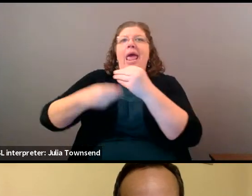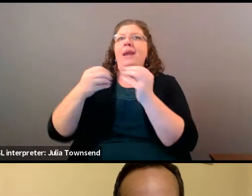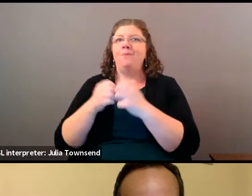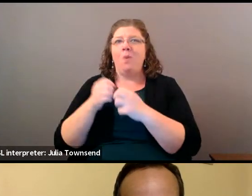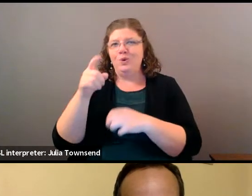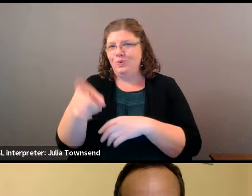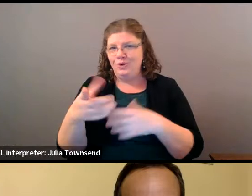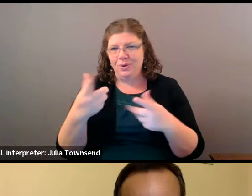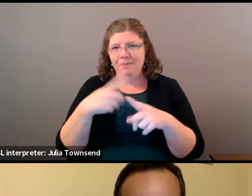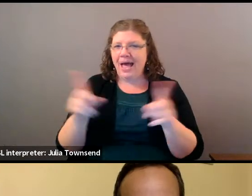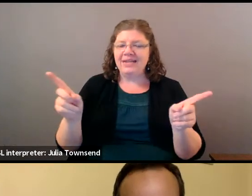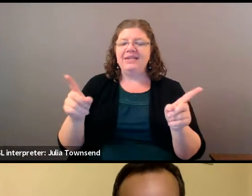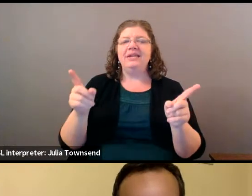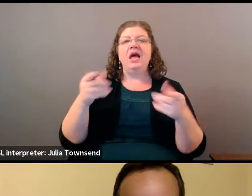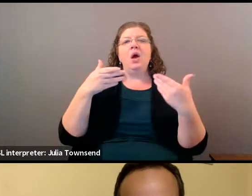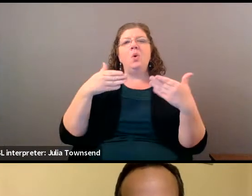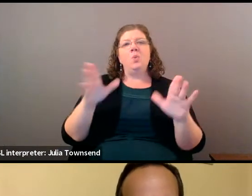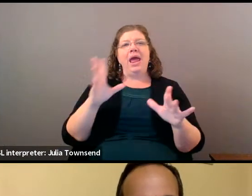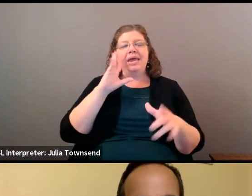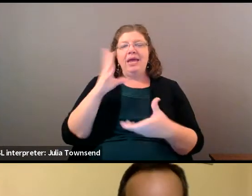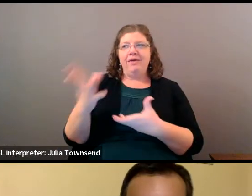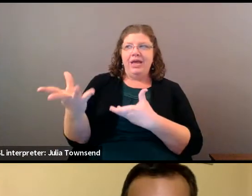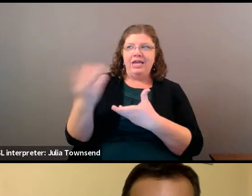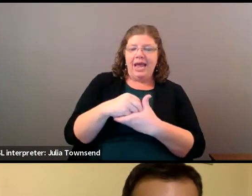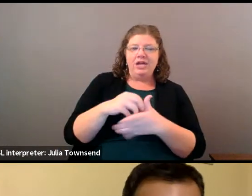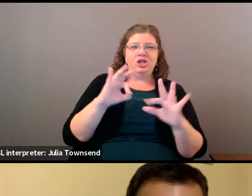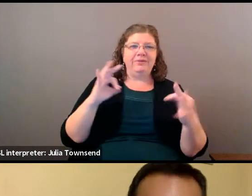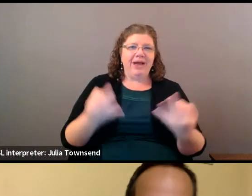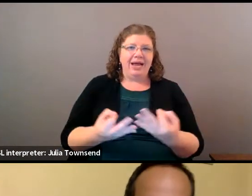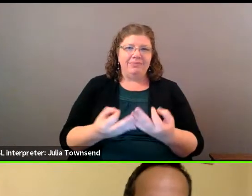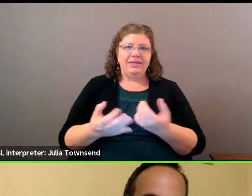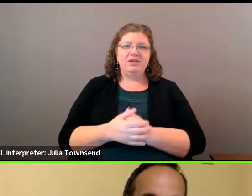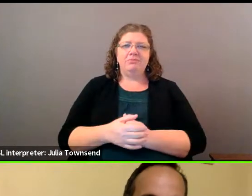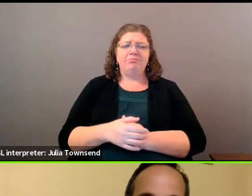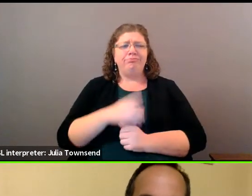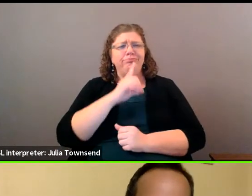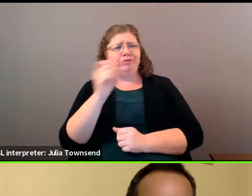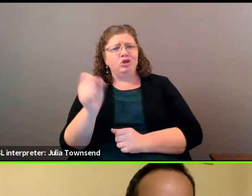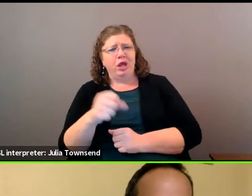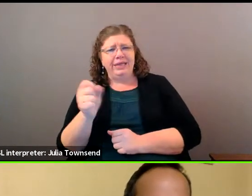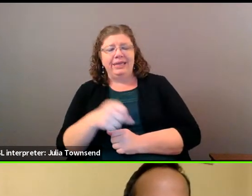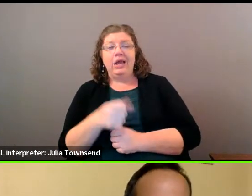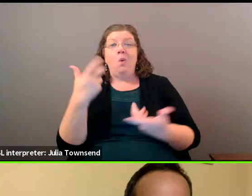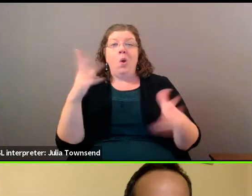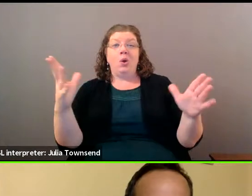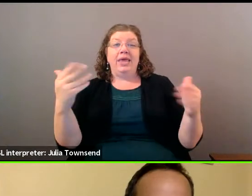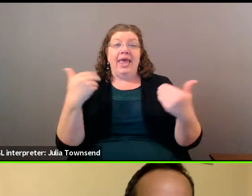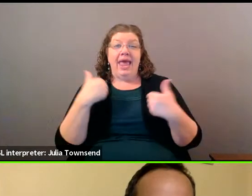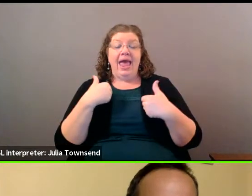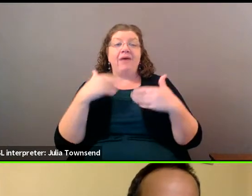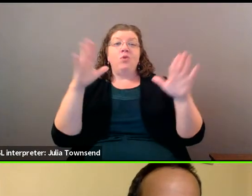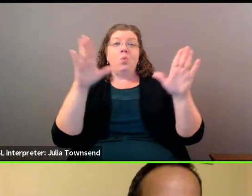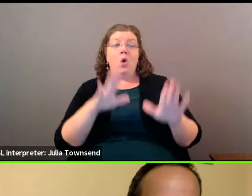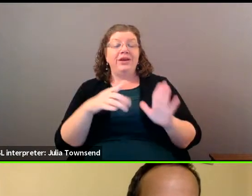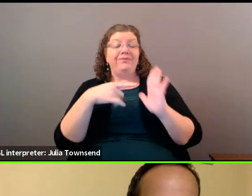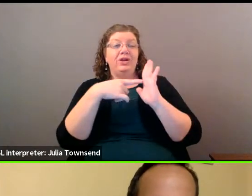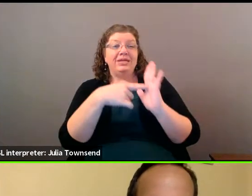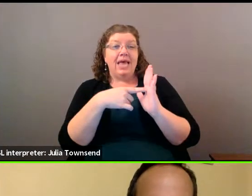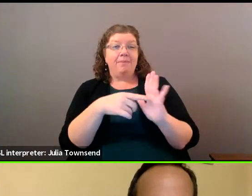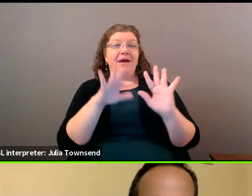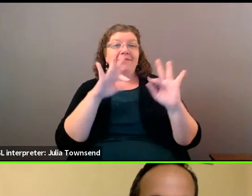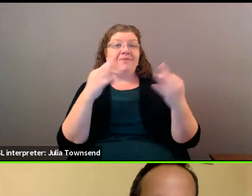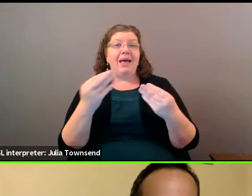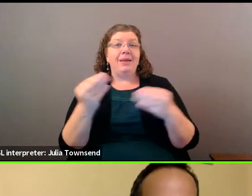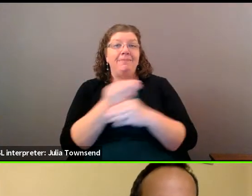just again, a way of engaging families. Certainly, and we already have wonderful examples of family